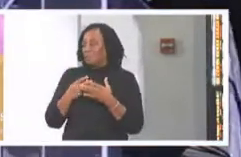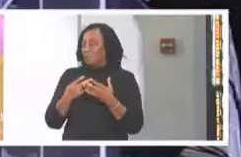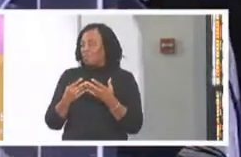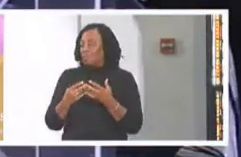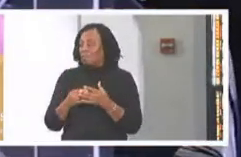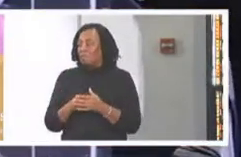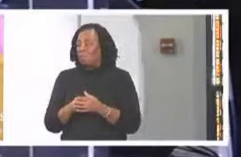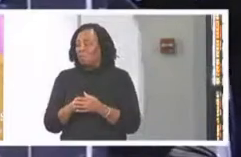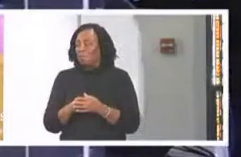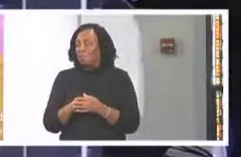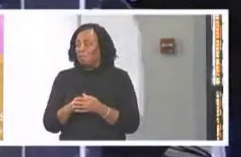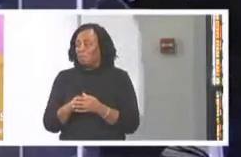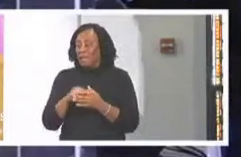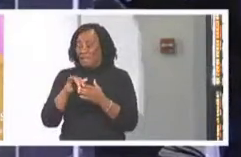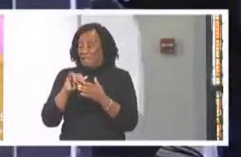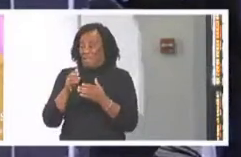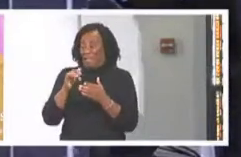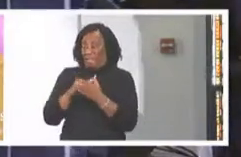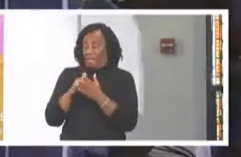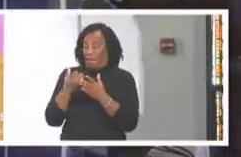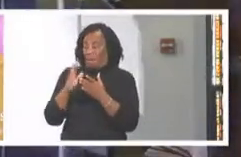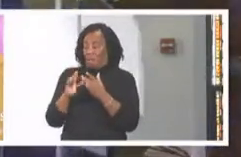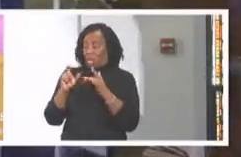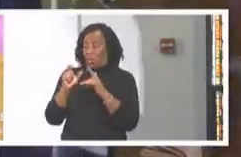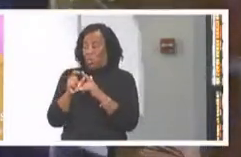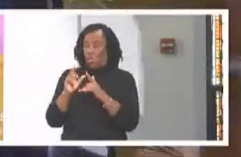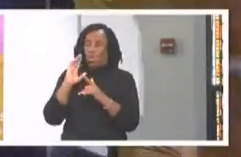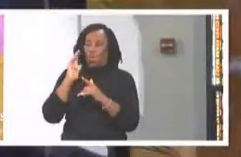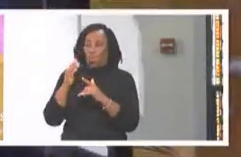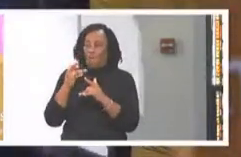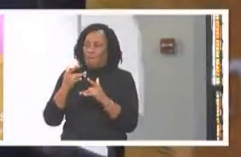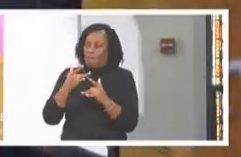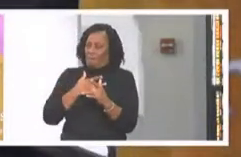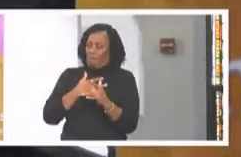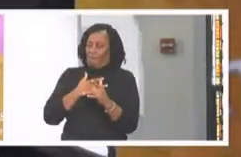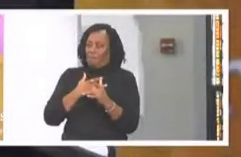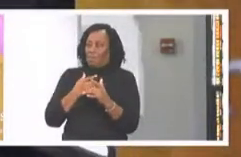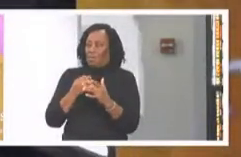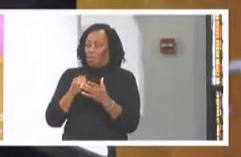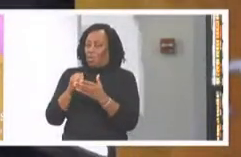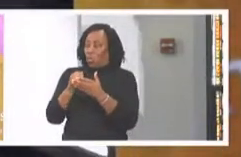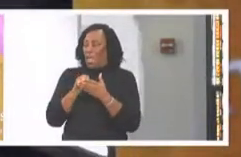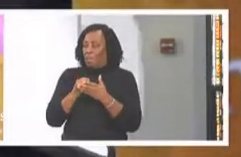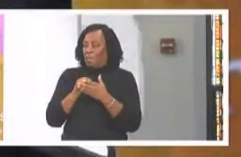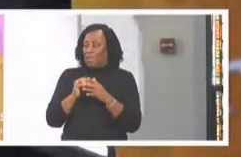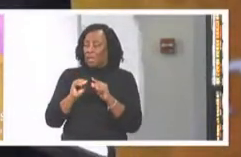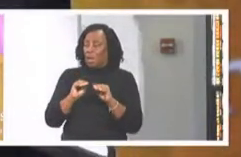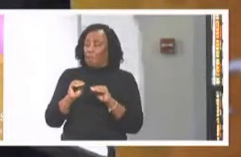It's something that will move us along where we're supposed to be. So in Isaiah 43,